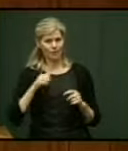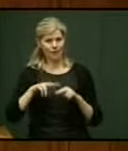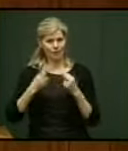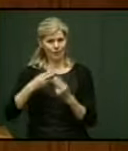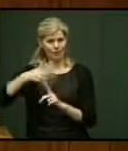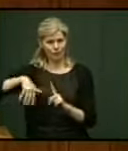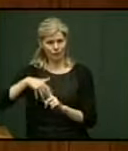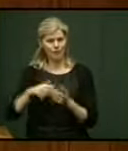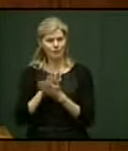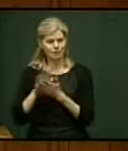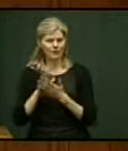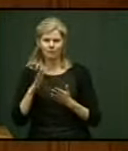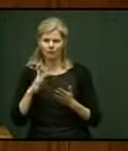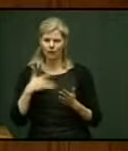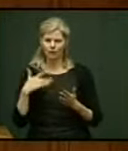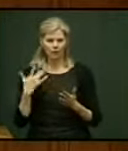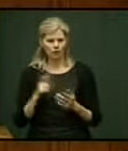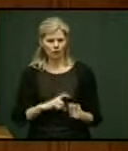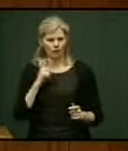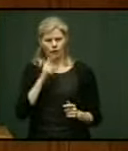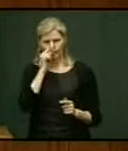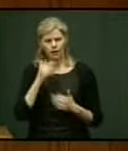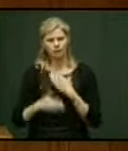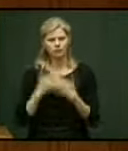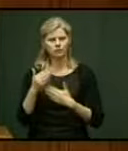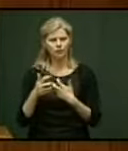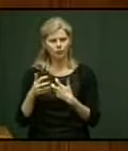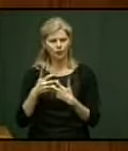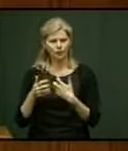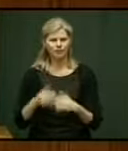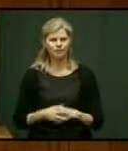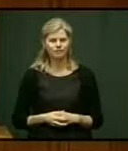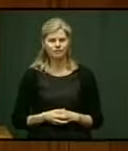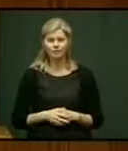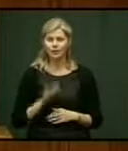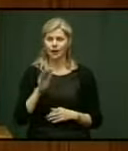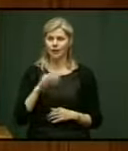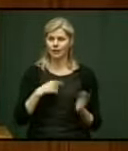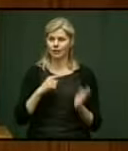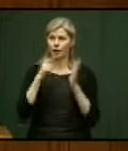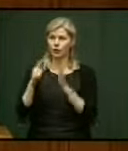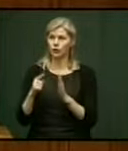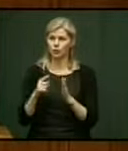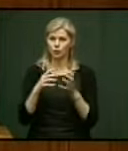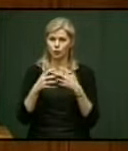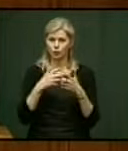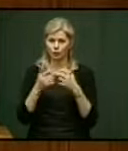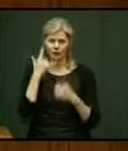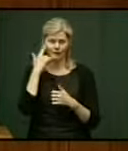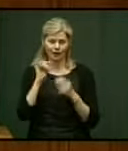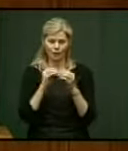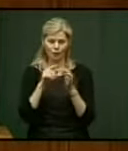my studies. I studied philosophy at UC Berkeley to try and uncover the rational underpinnings of my political and